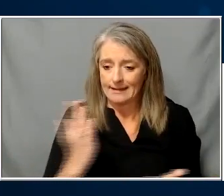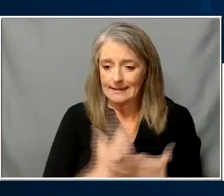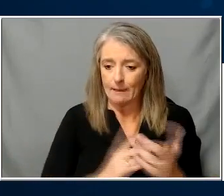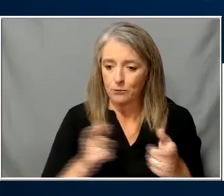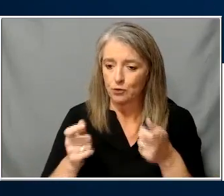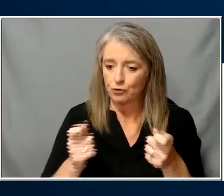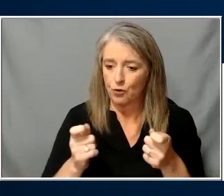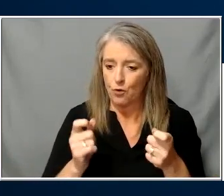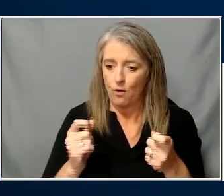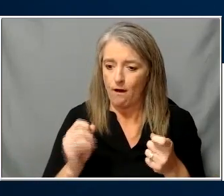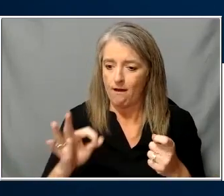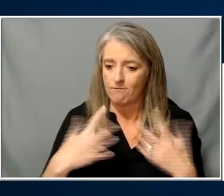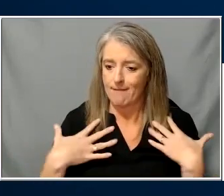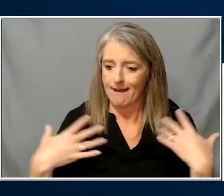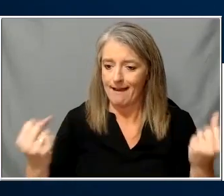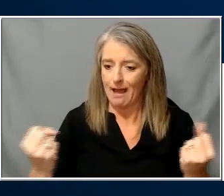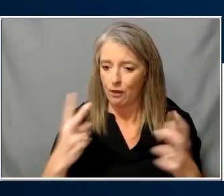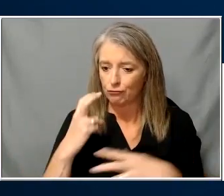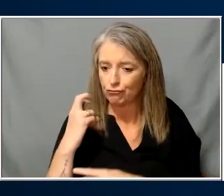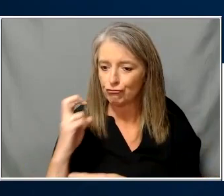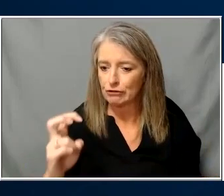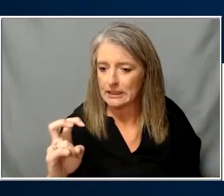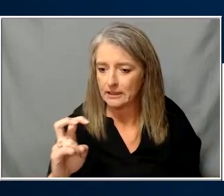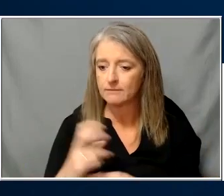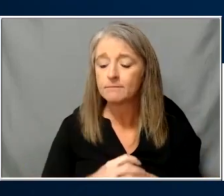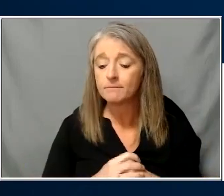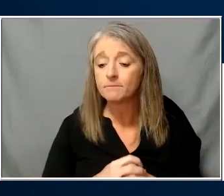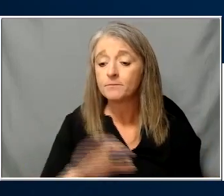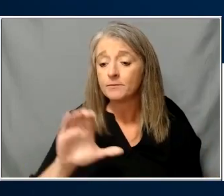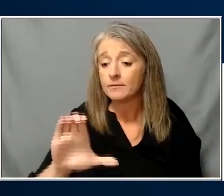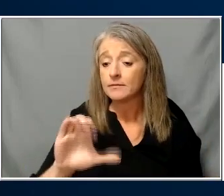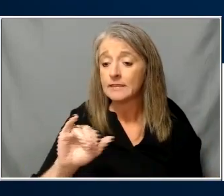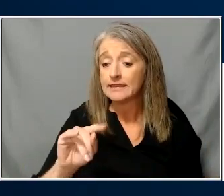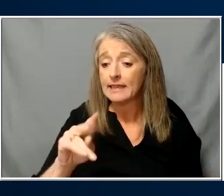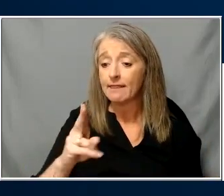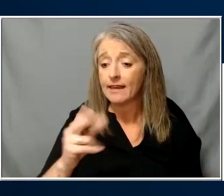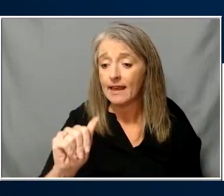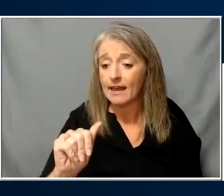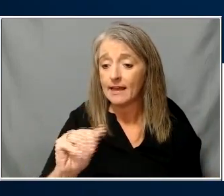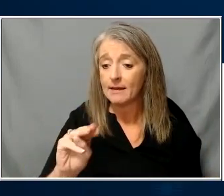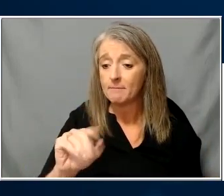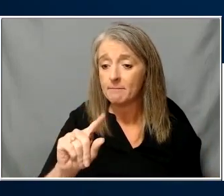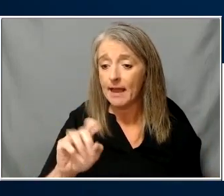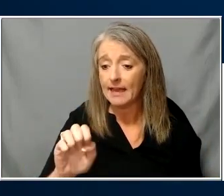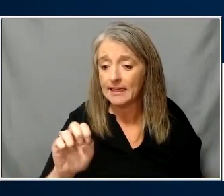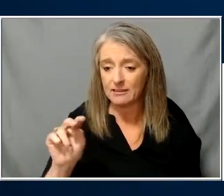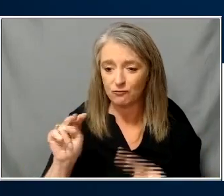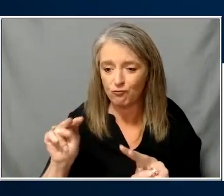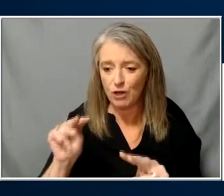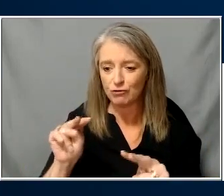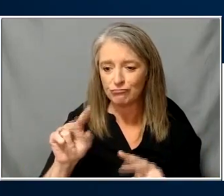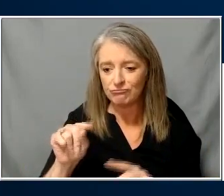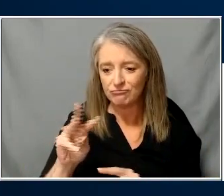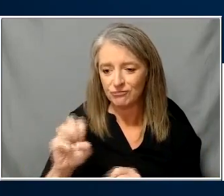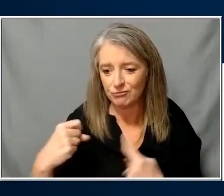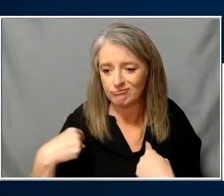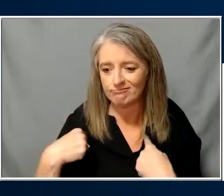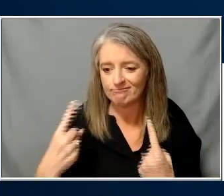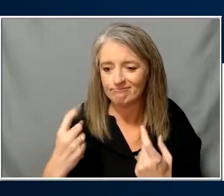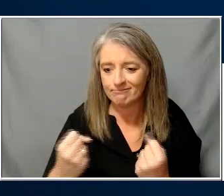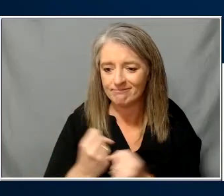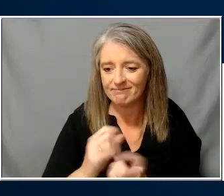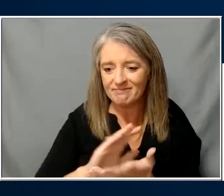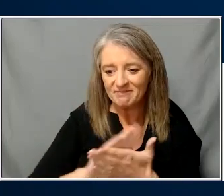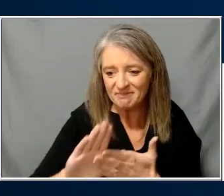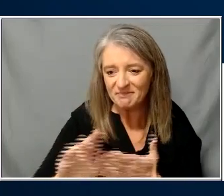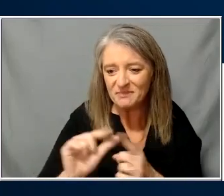my health journey. Absolutely. So Cynthia, this one's for you. Maggie is a longtime viewer and says a lot of kind words about you this